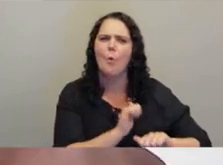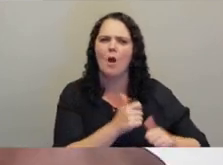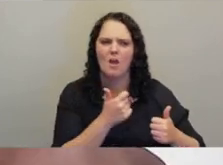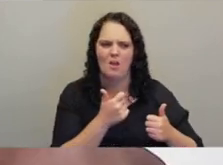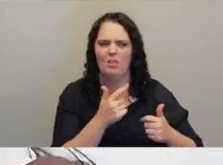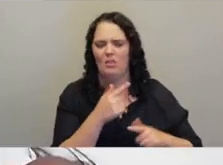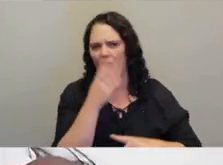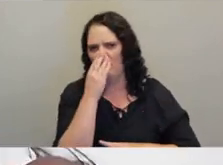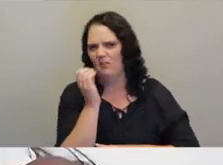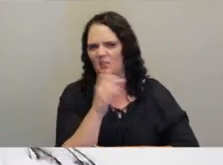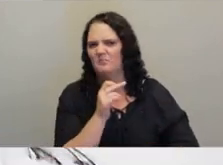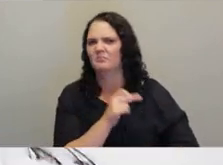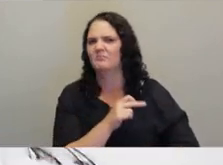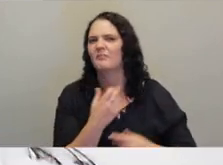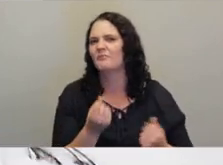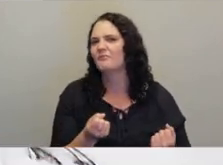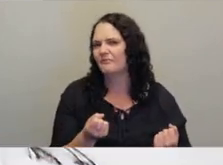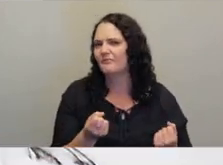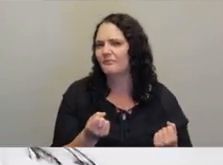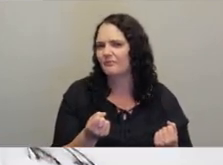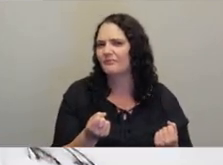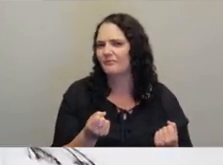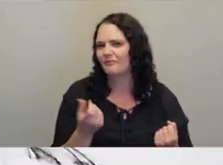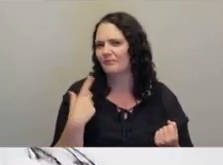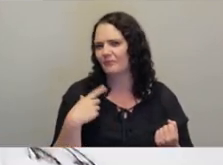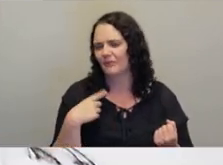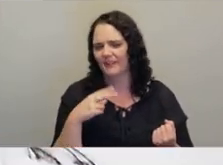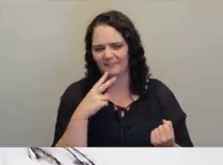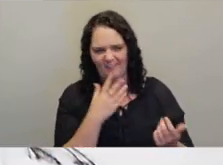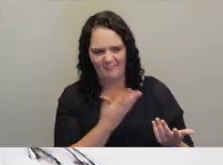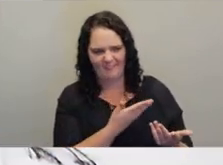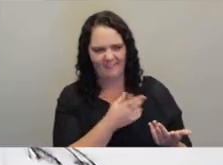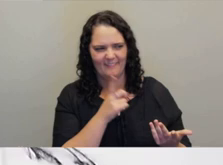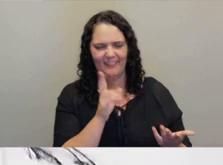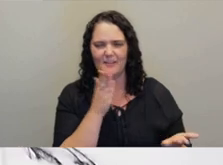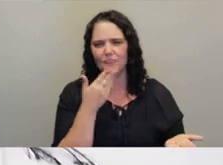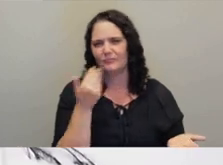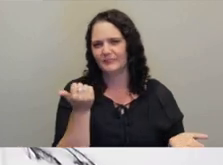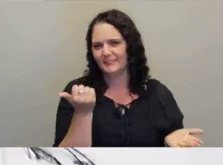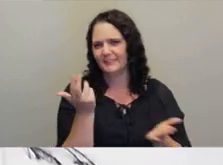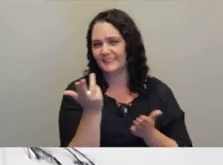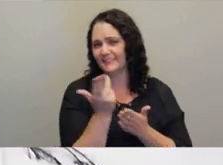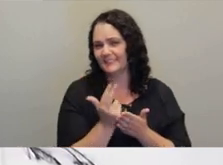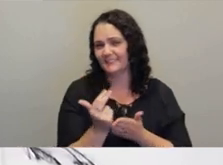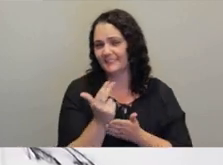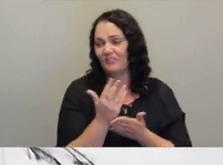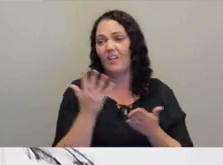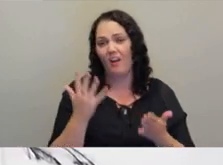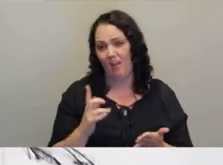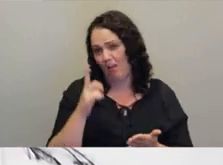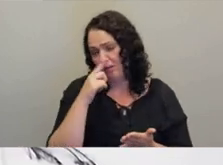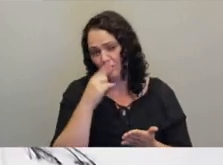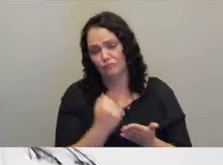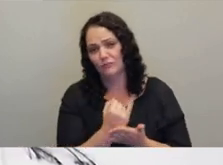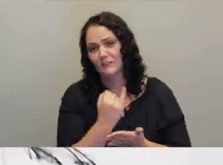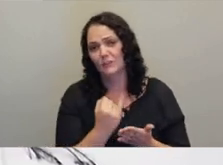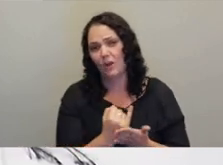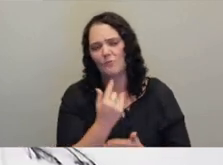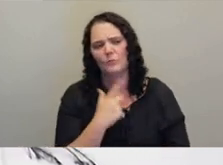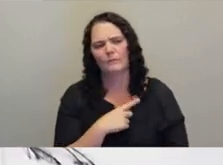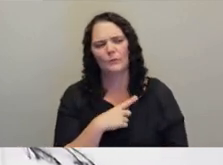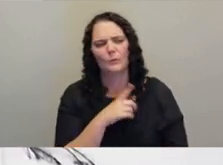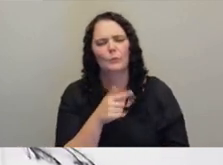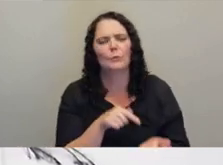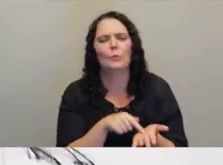century, really fell out of favor, being seen as a very, very decorative kind of an artist who was oftentimes criticized for